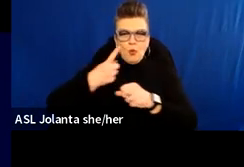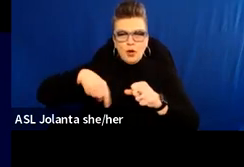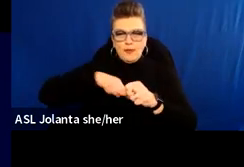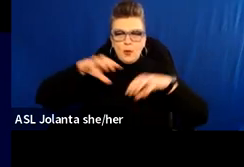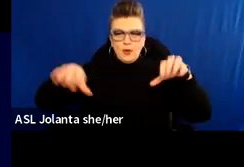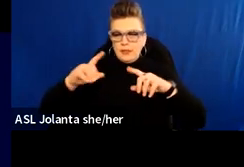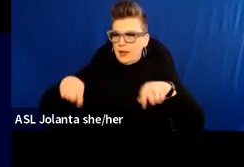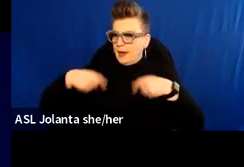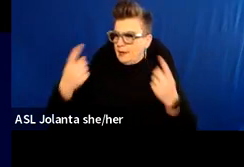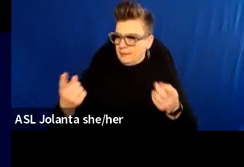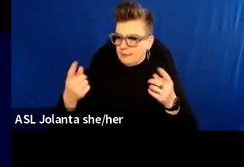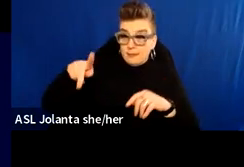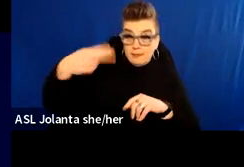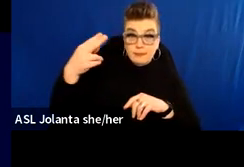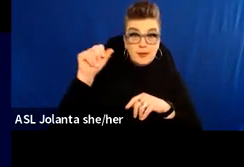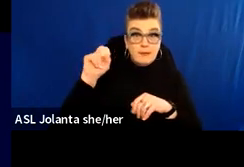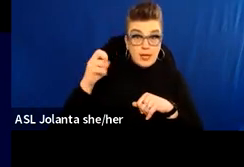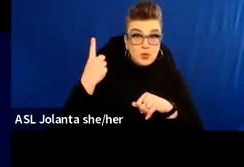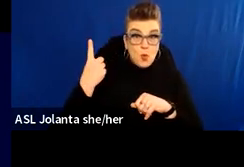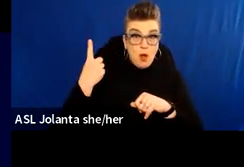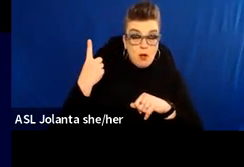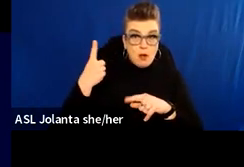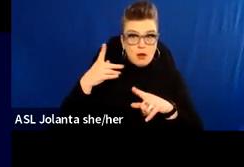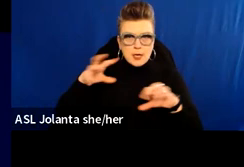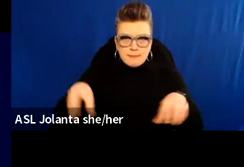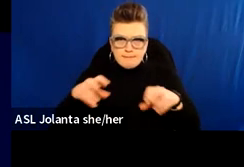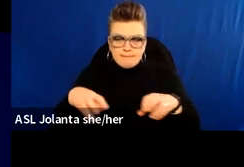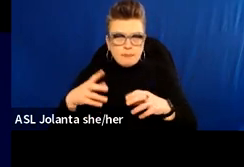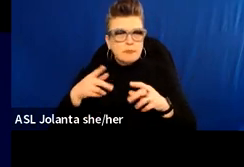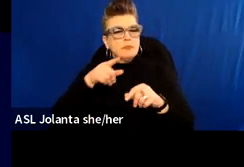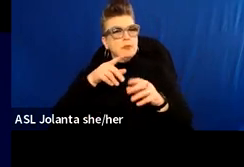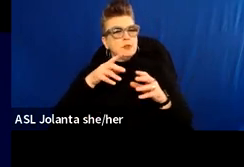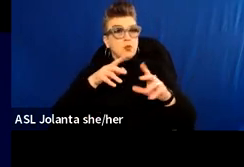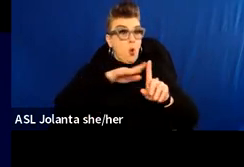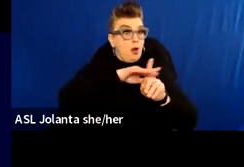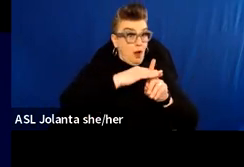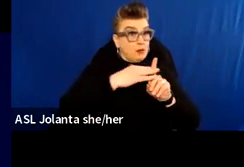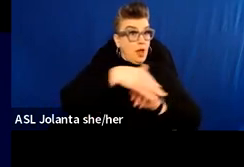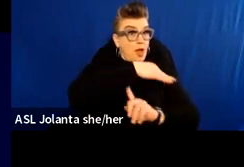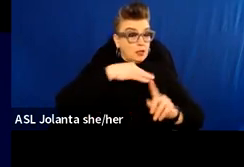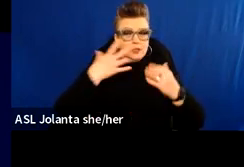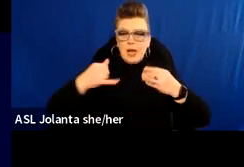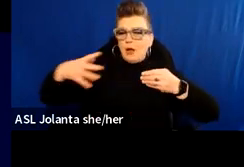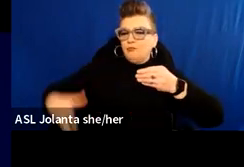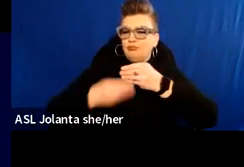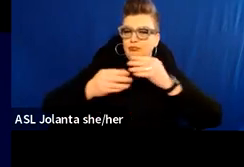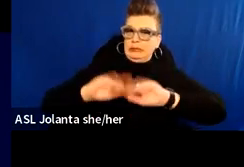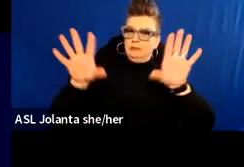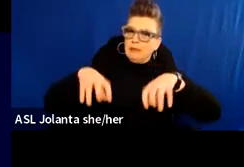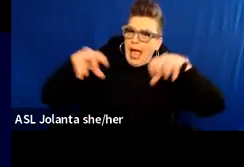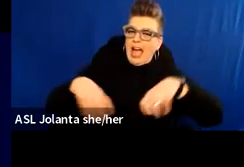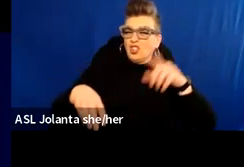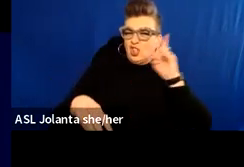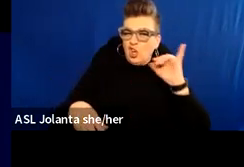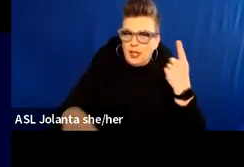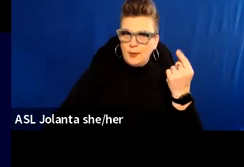one to begin to build off of some of this sort of contextual work to really put some of this in action